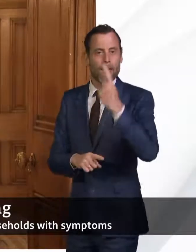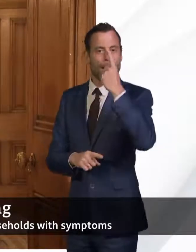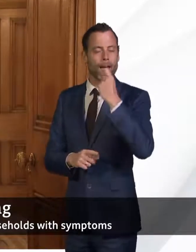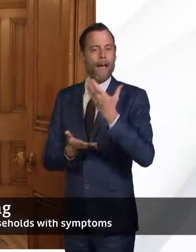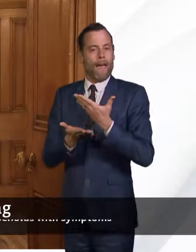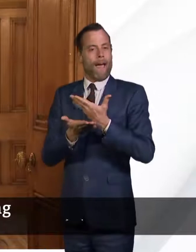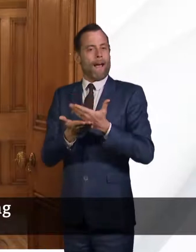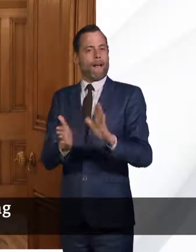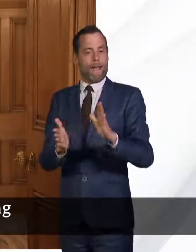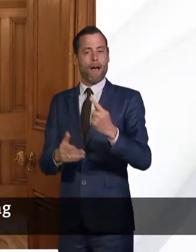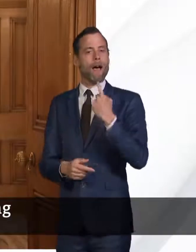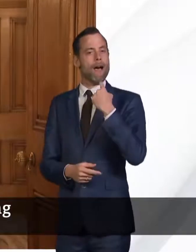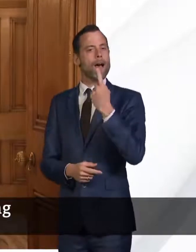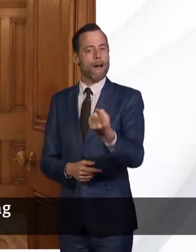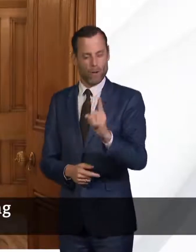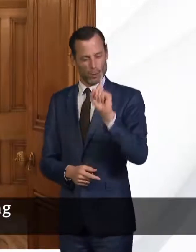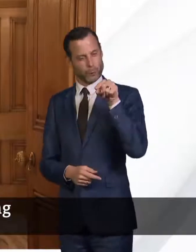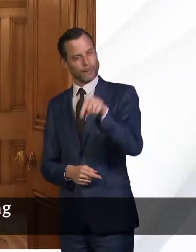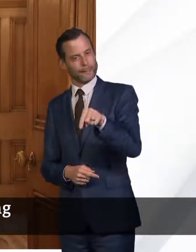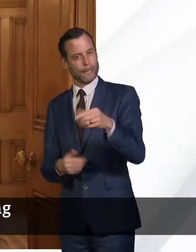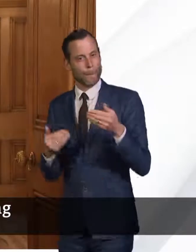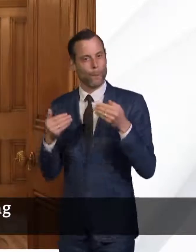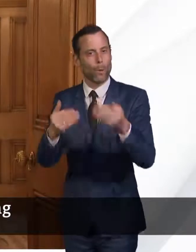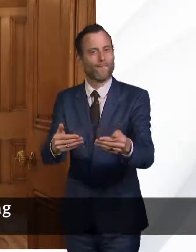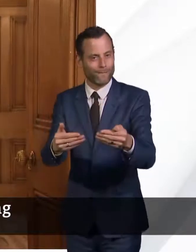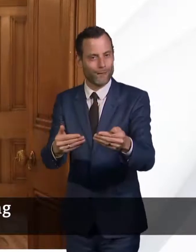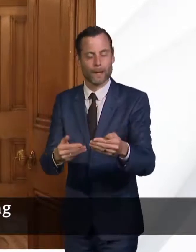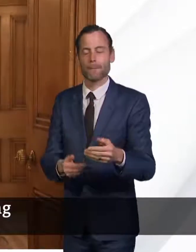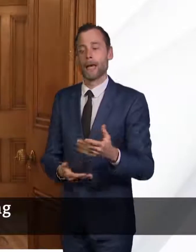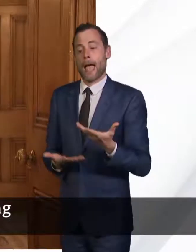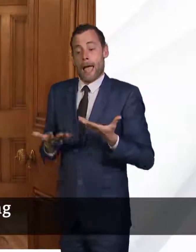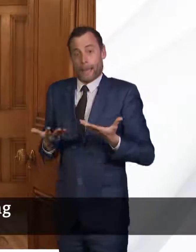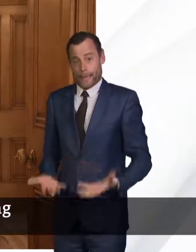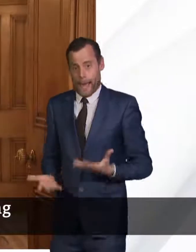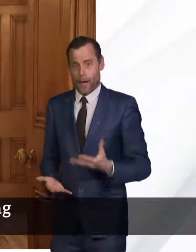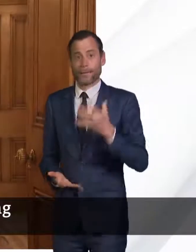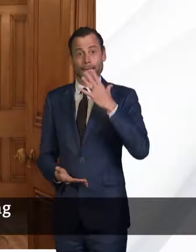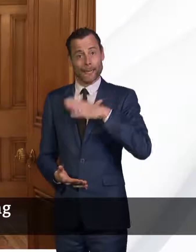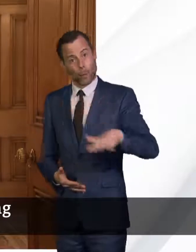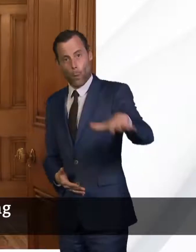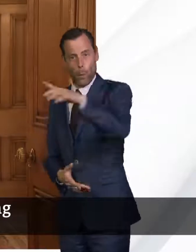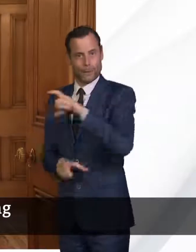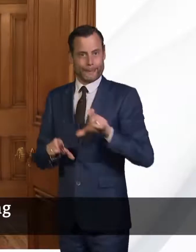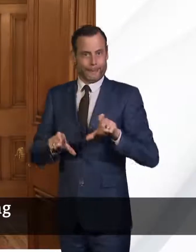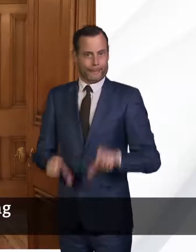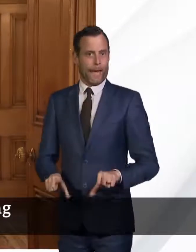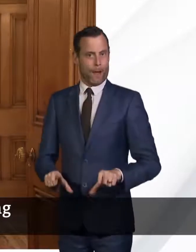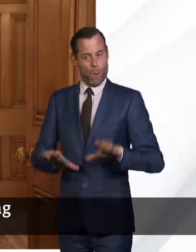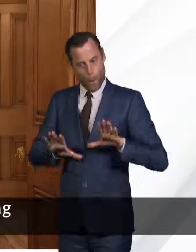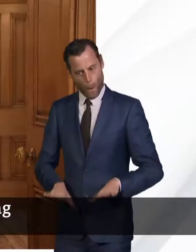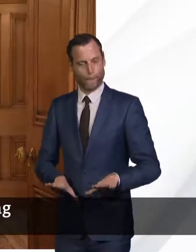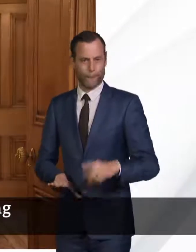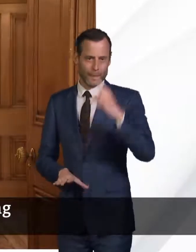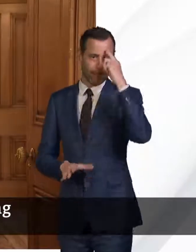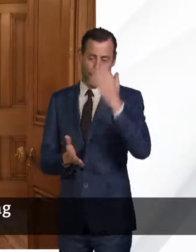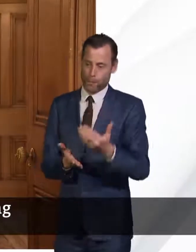answer as soon as possible. And the best way to get there is for people, everybody watching, to stay at home in order to protect